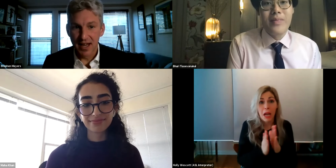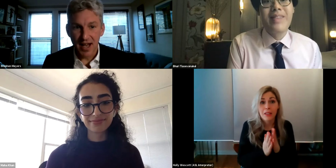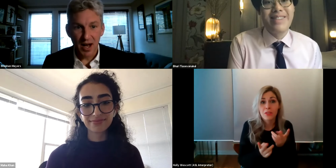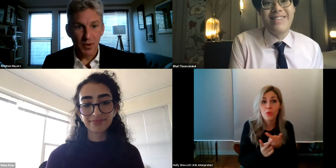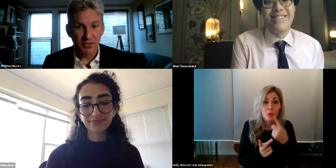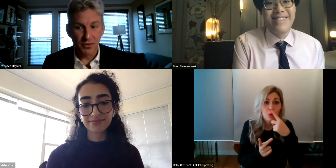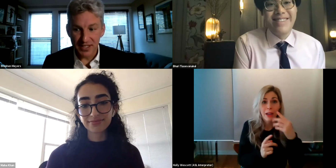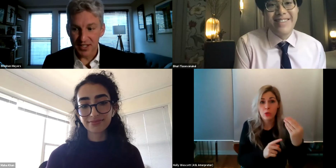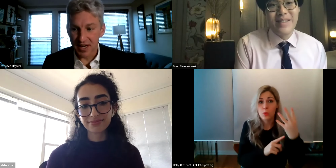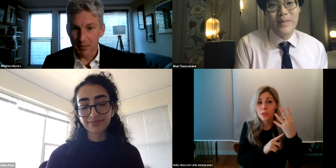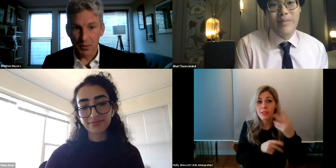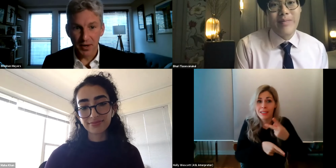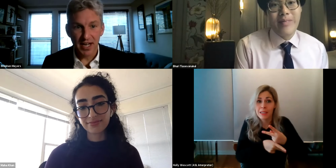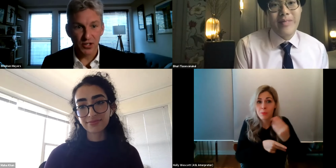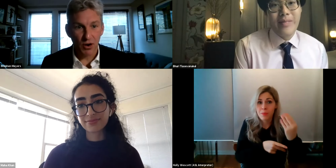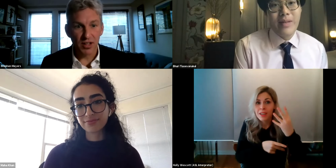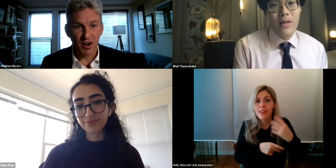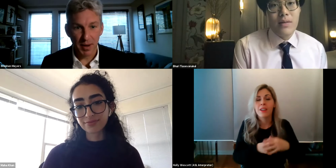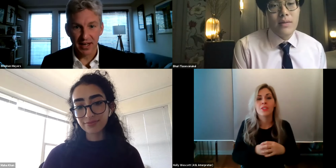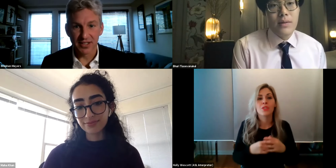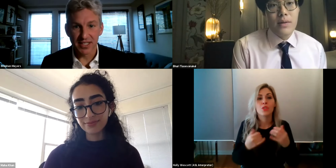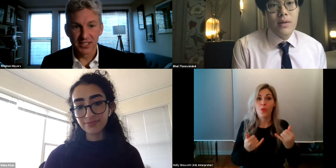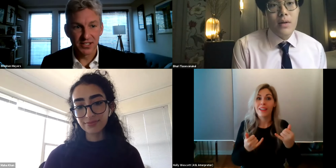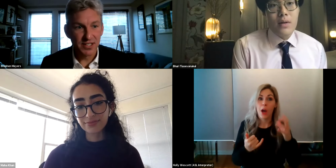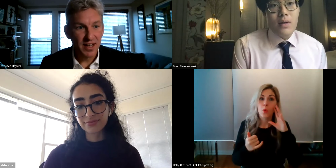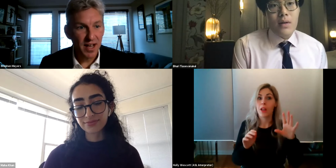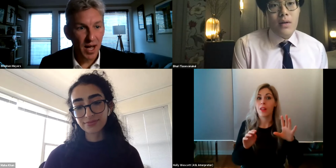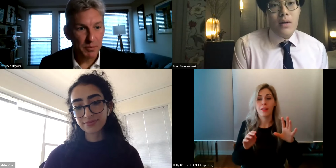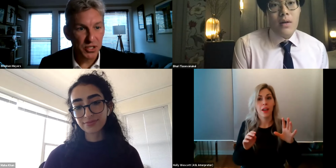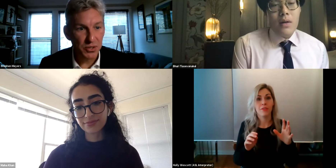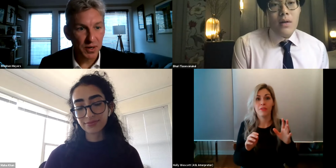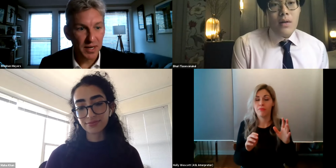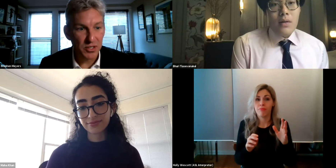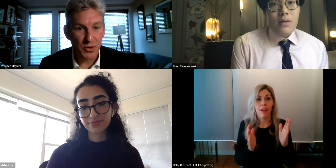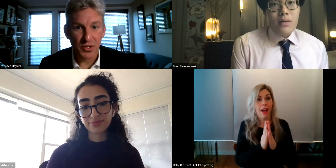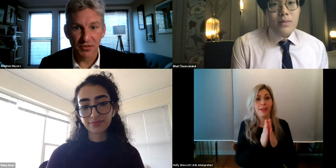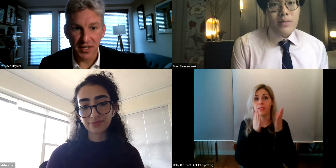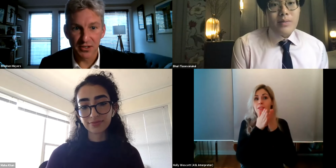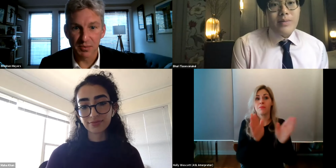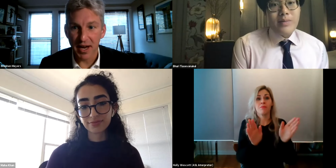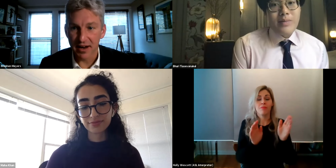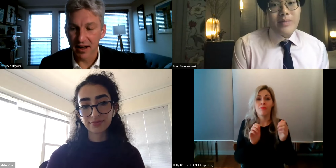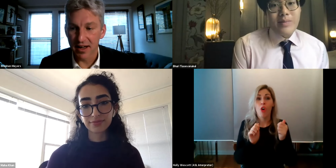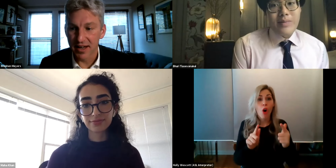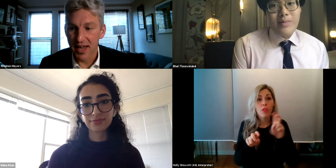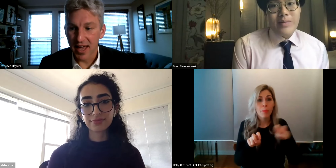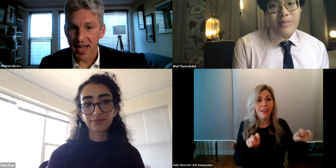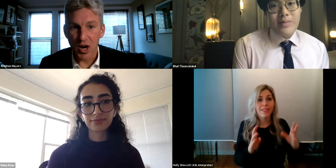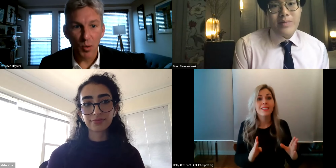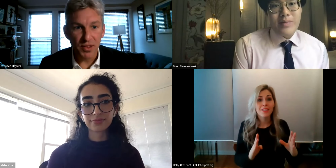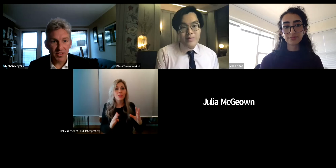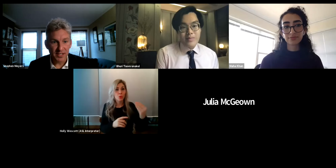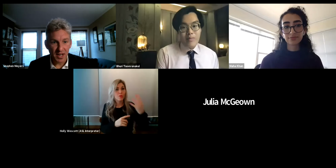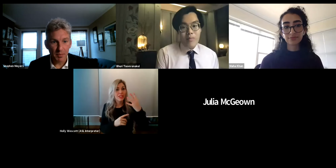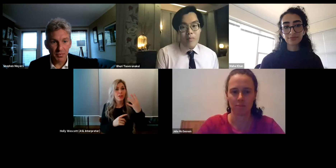because we've reached the time where we're going to ask all of our panelists to turn their videos back on